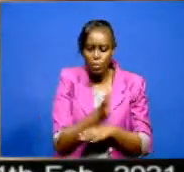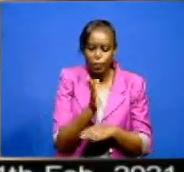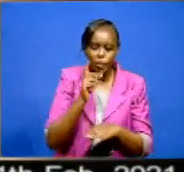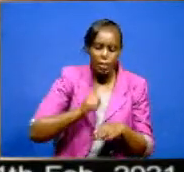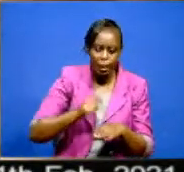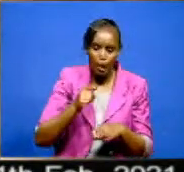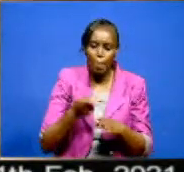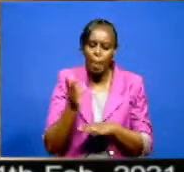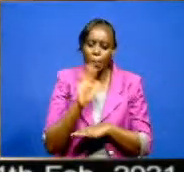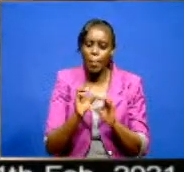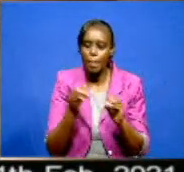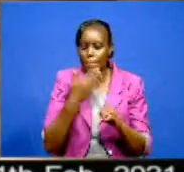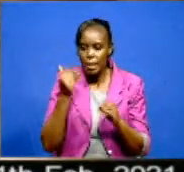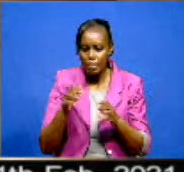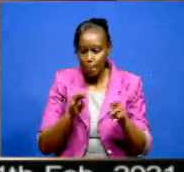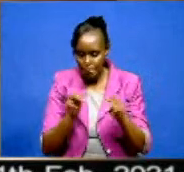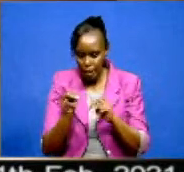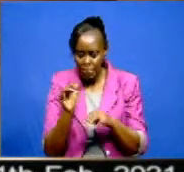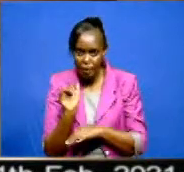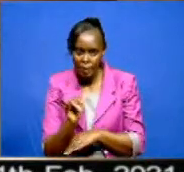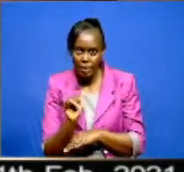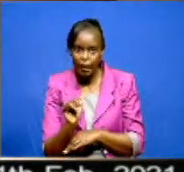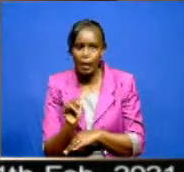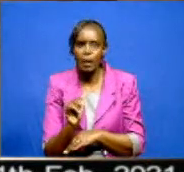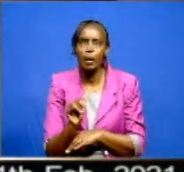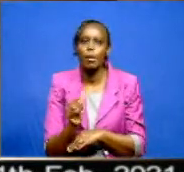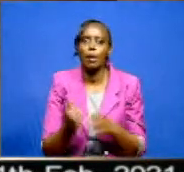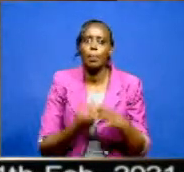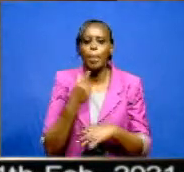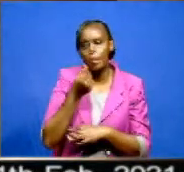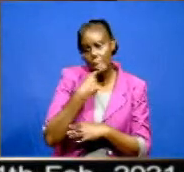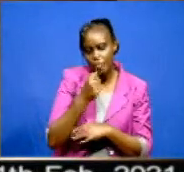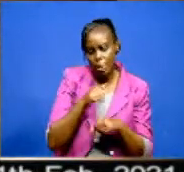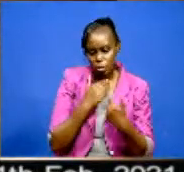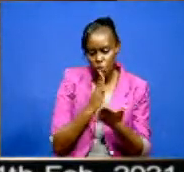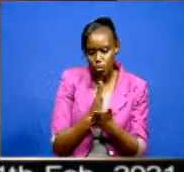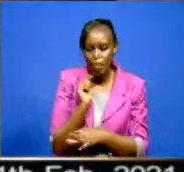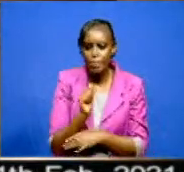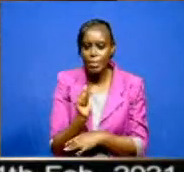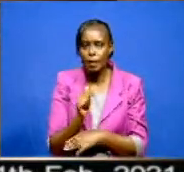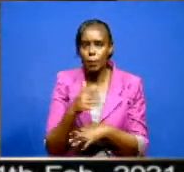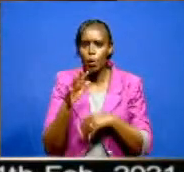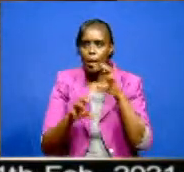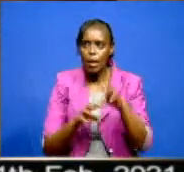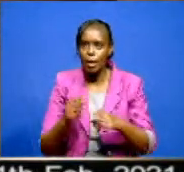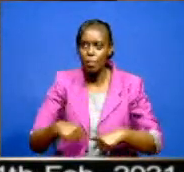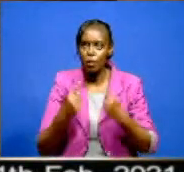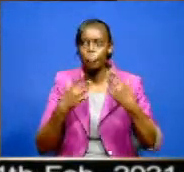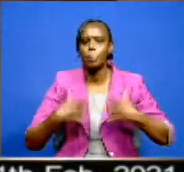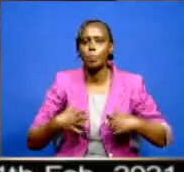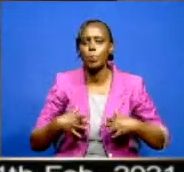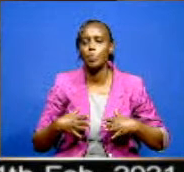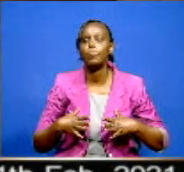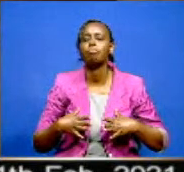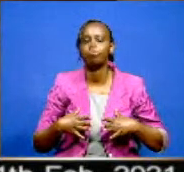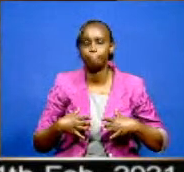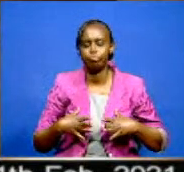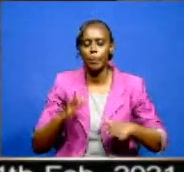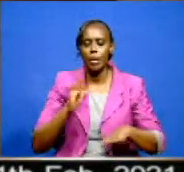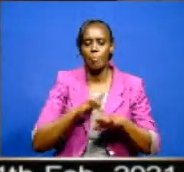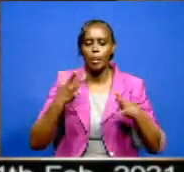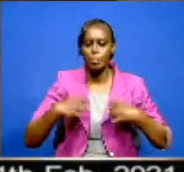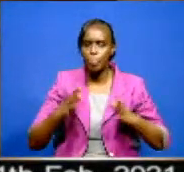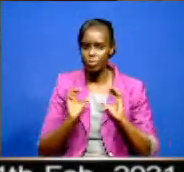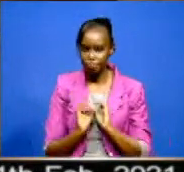compensation, or we have a better way of managing it and coming with the medication to make sure this wildlife conflict with the people does not affect